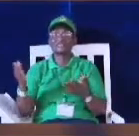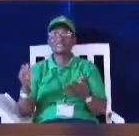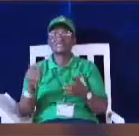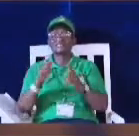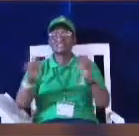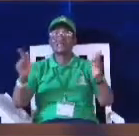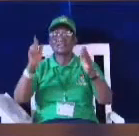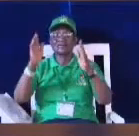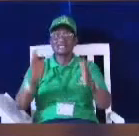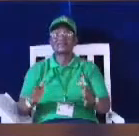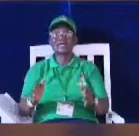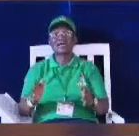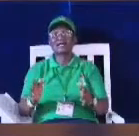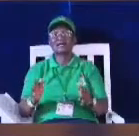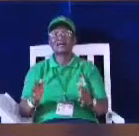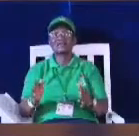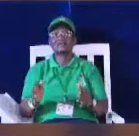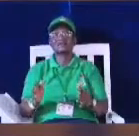greater,